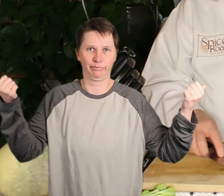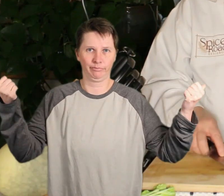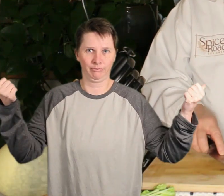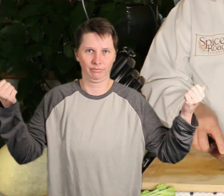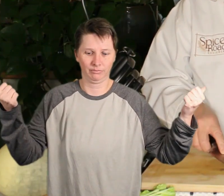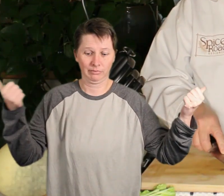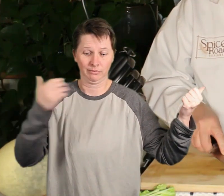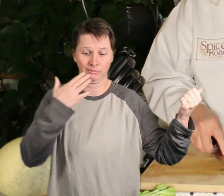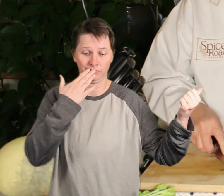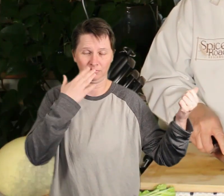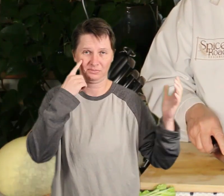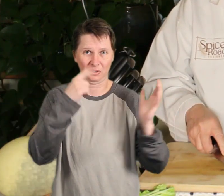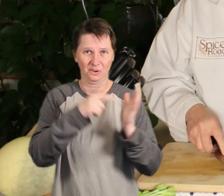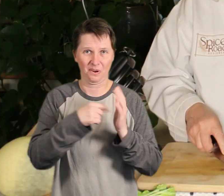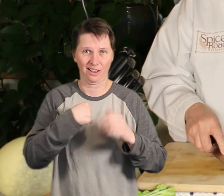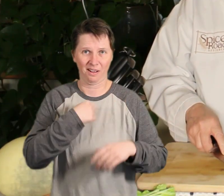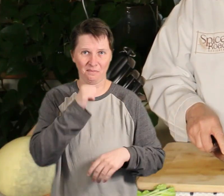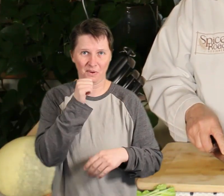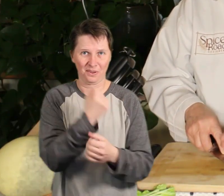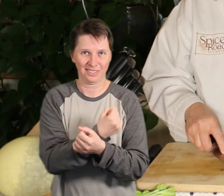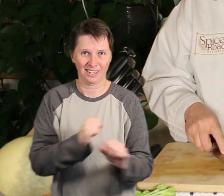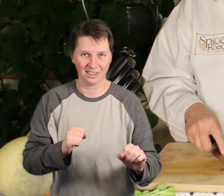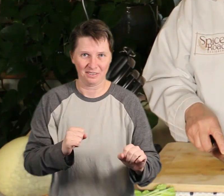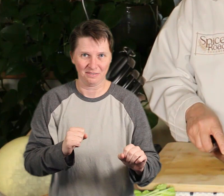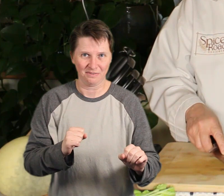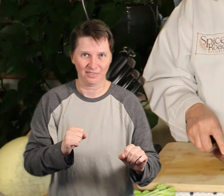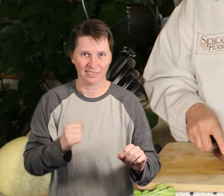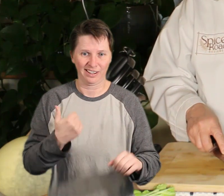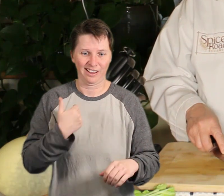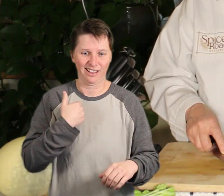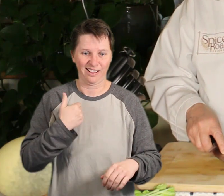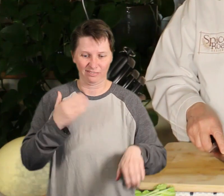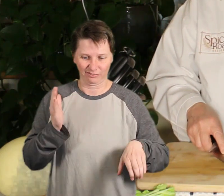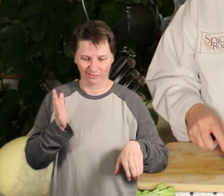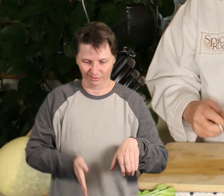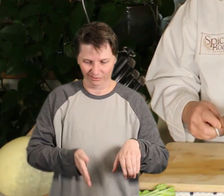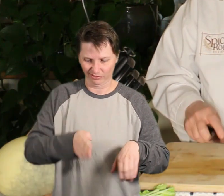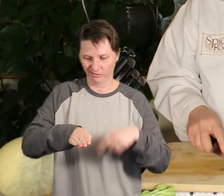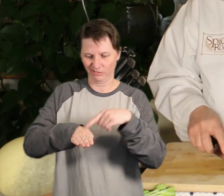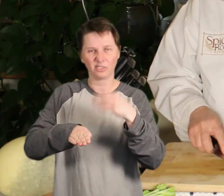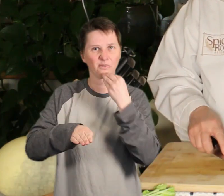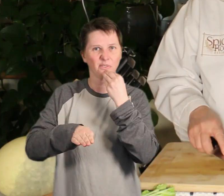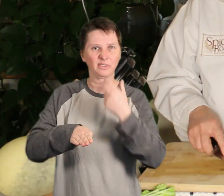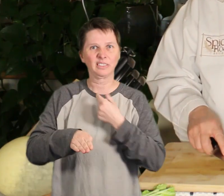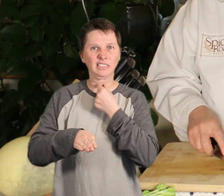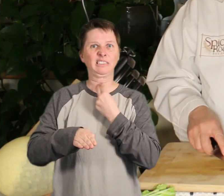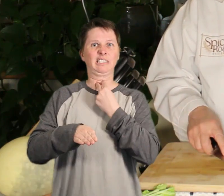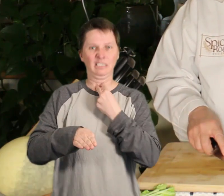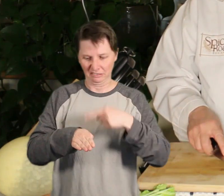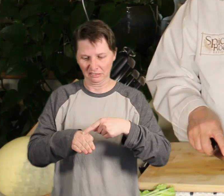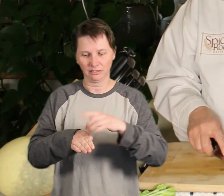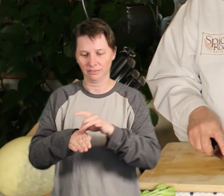me do something that's probably not the safest, is touching the blade with food. However, I've been doing this for a few years